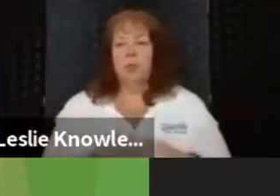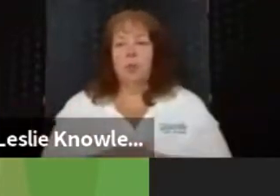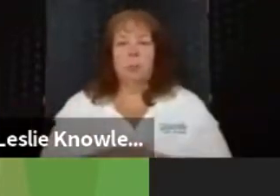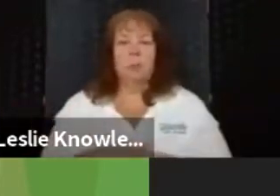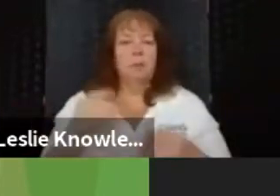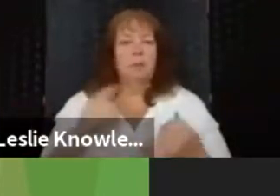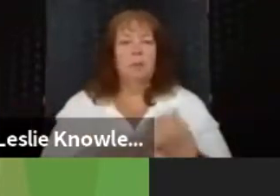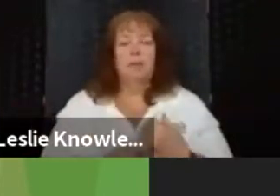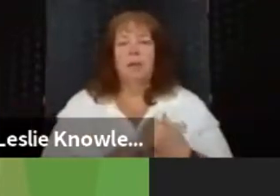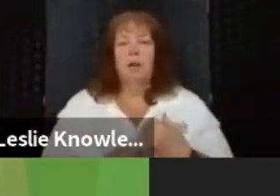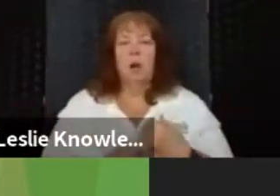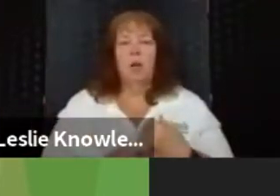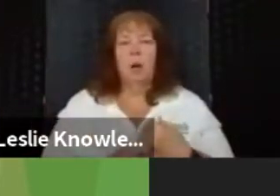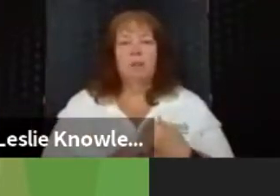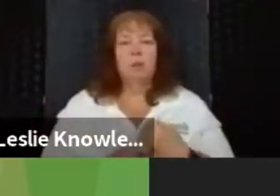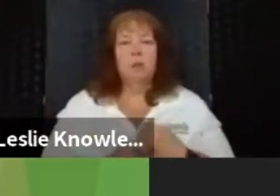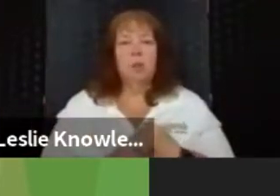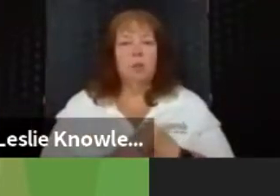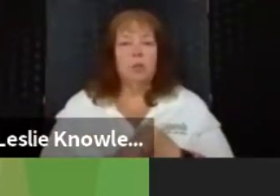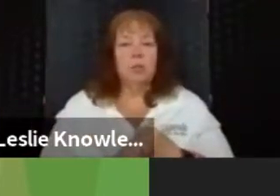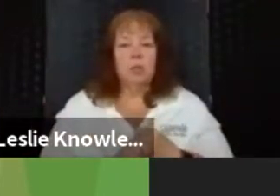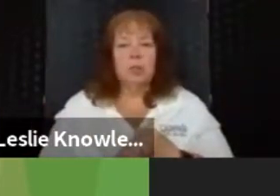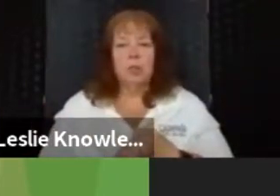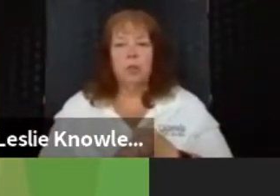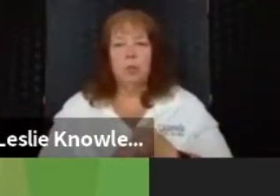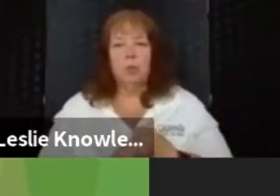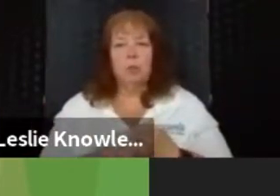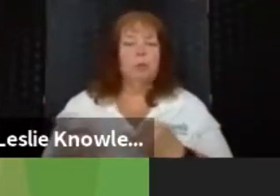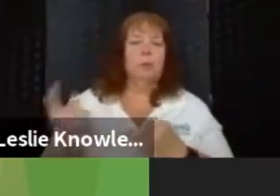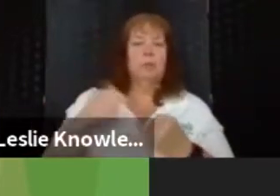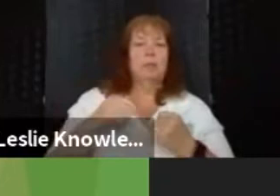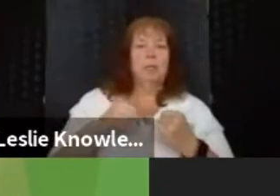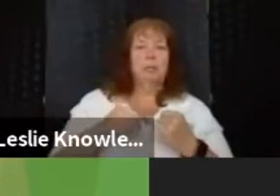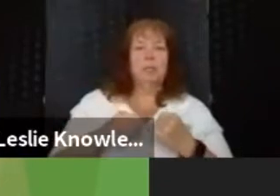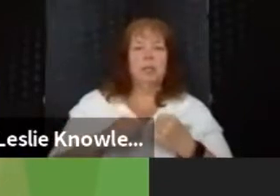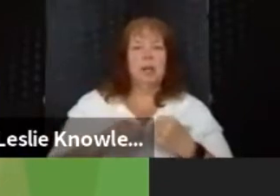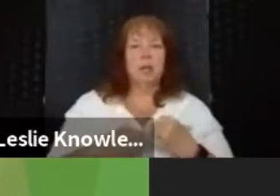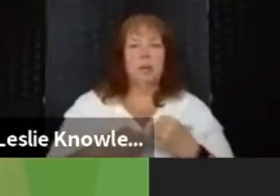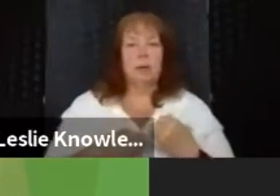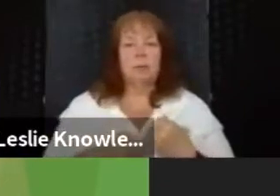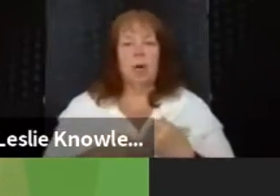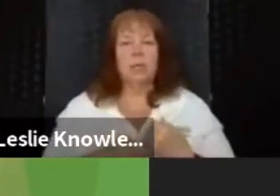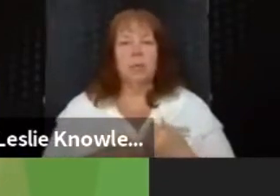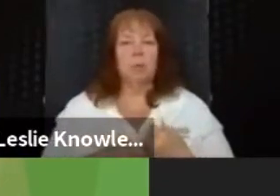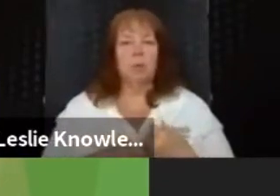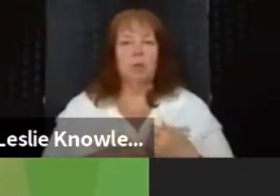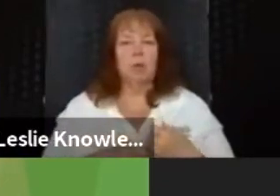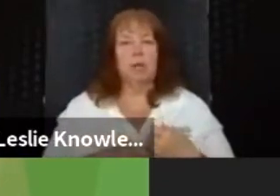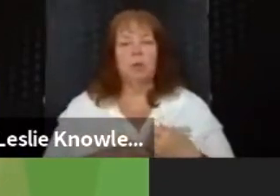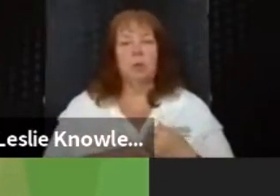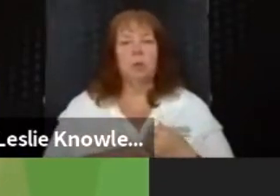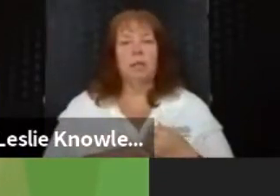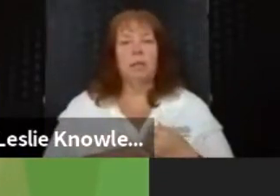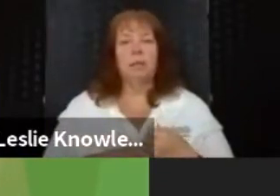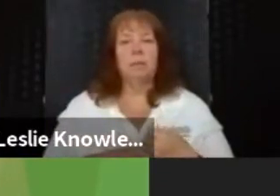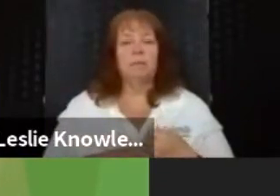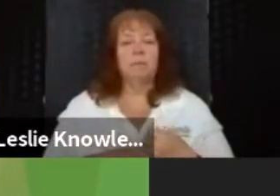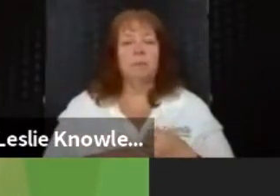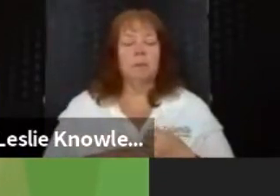Questions for the group? Are you a high school student looking to come to Delgado? That would be awesome. We're trying to